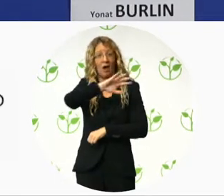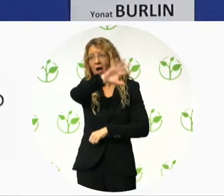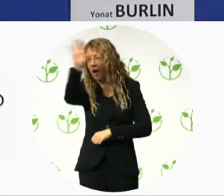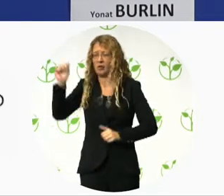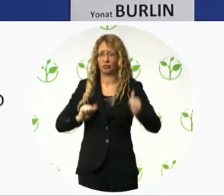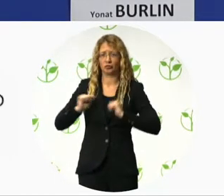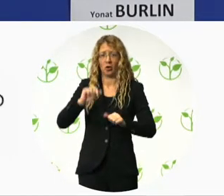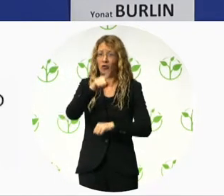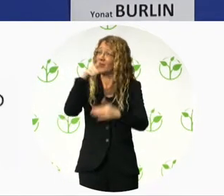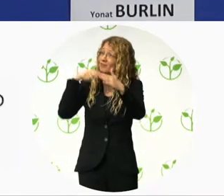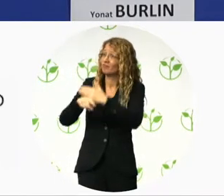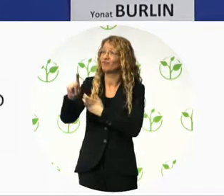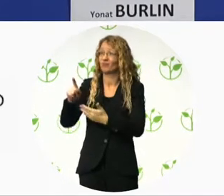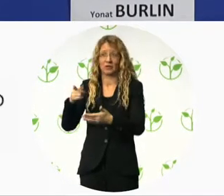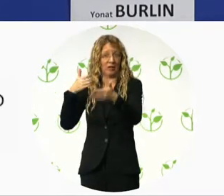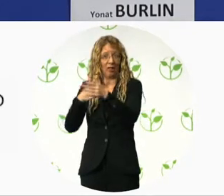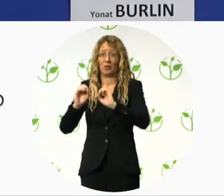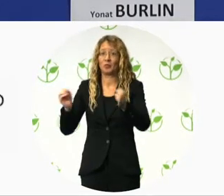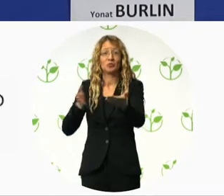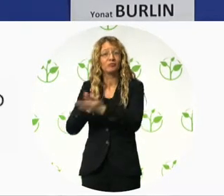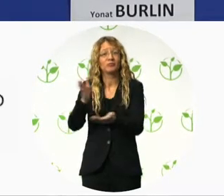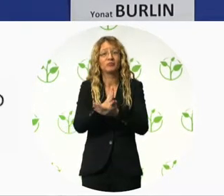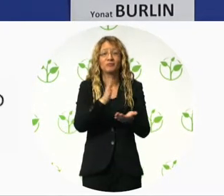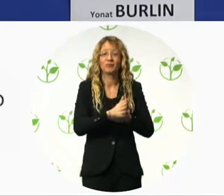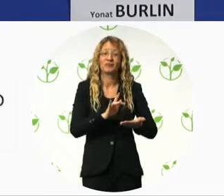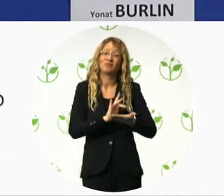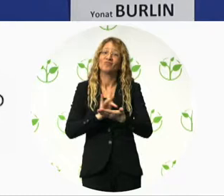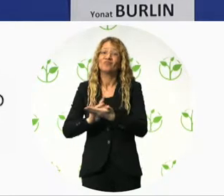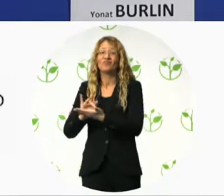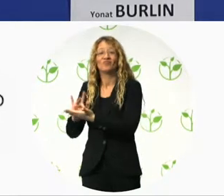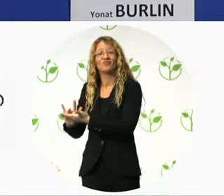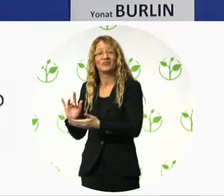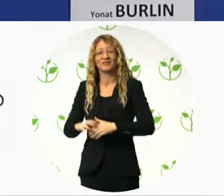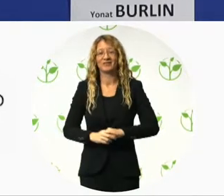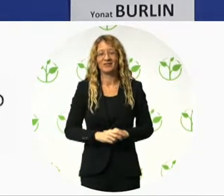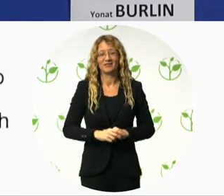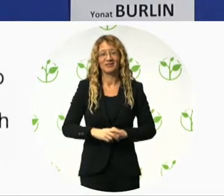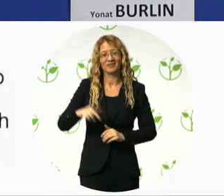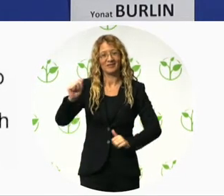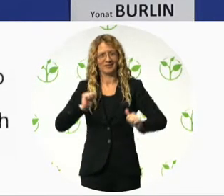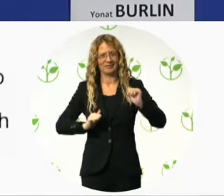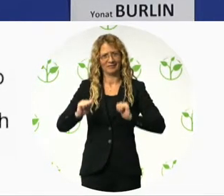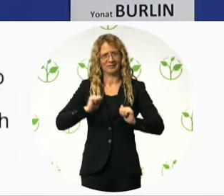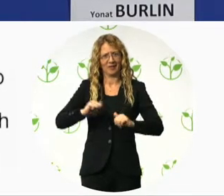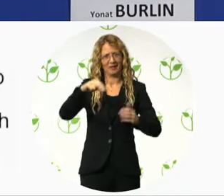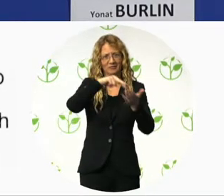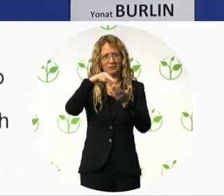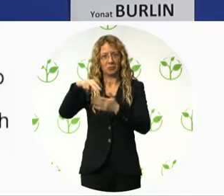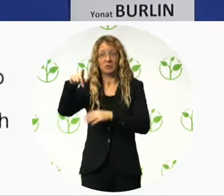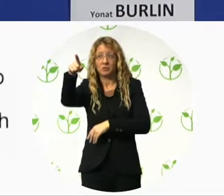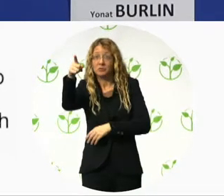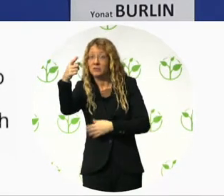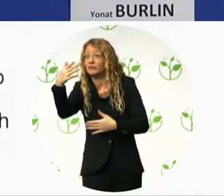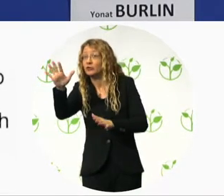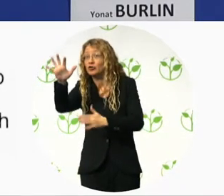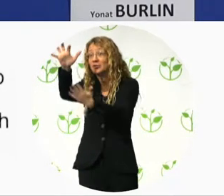production decides to use a script that already exists, it comes with the captions and they don't have to pay to create them all over again.